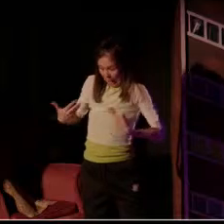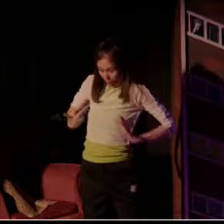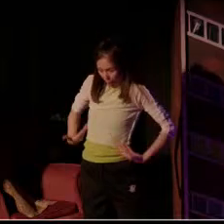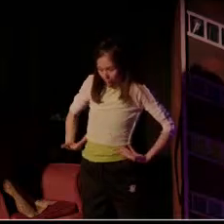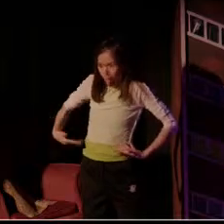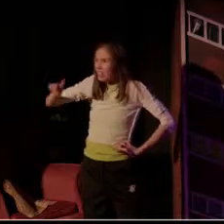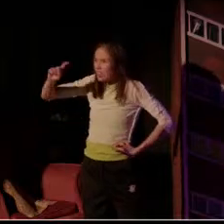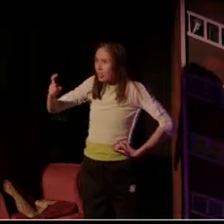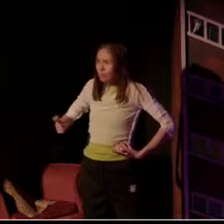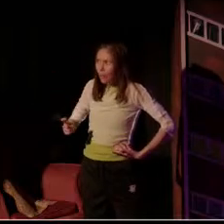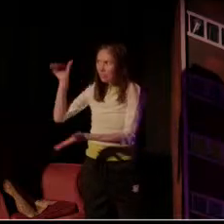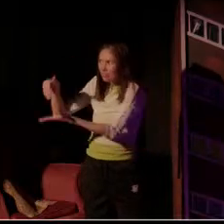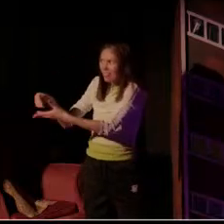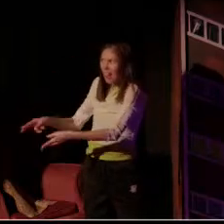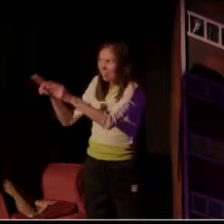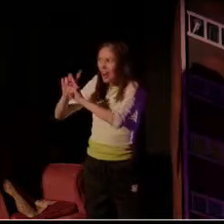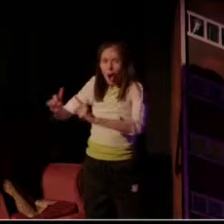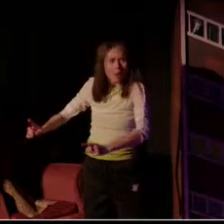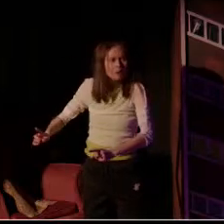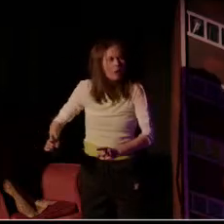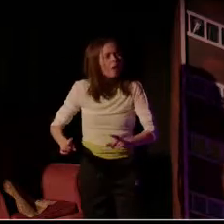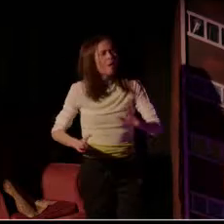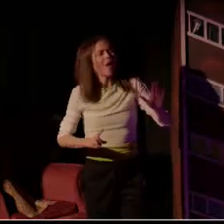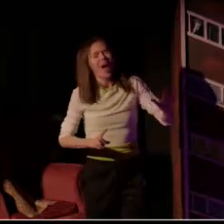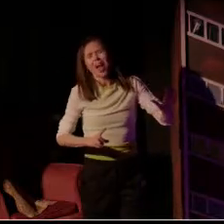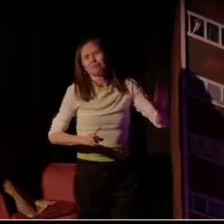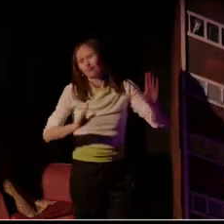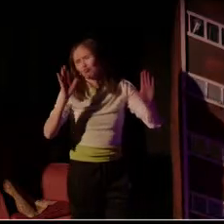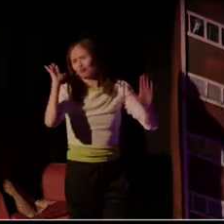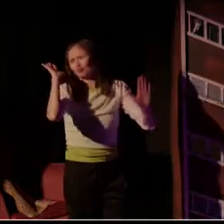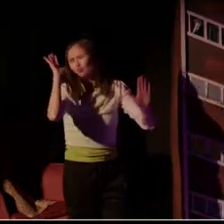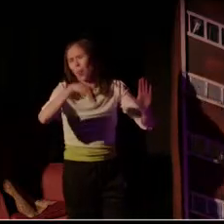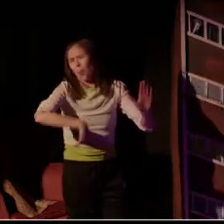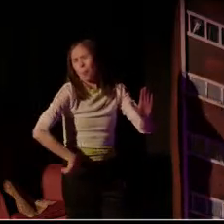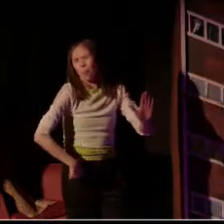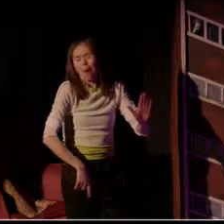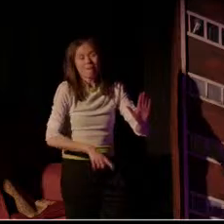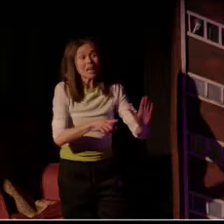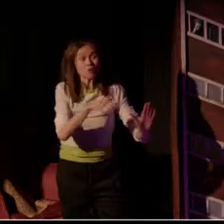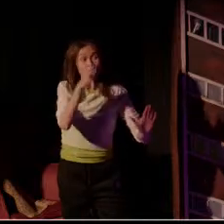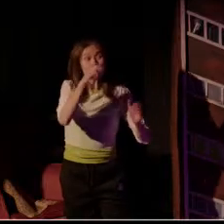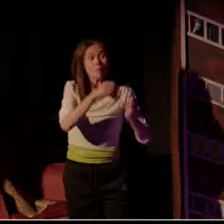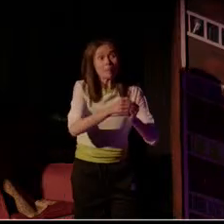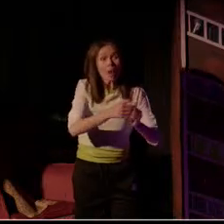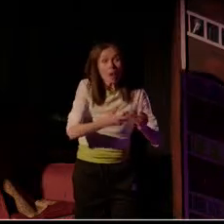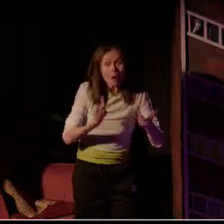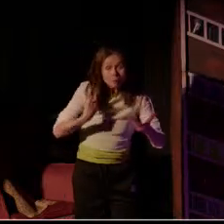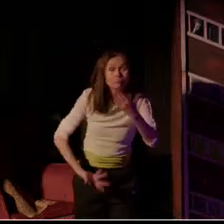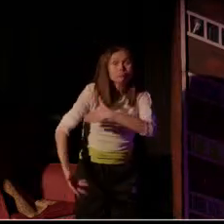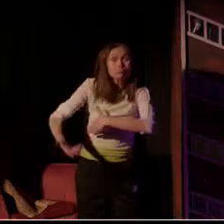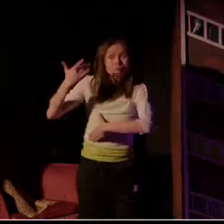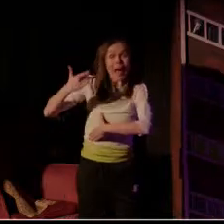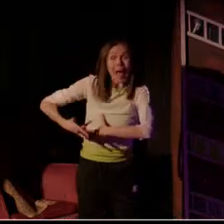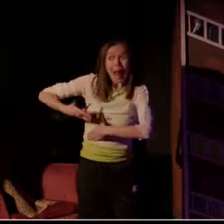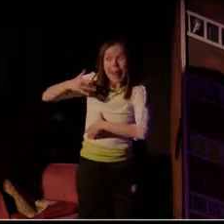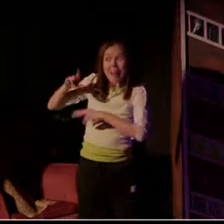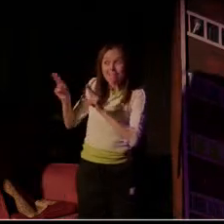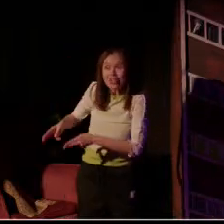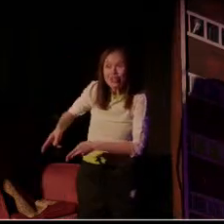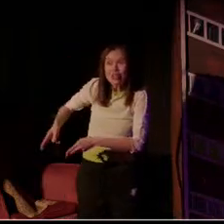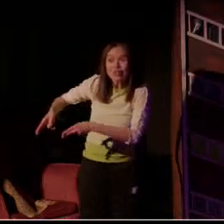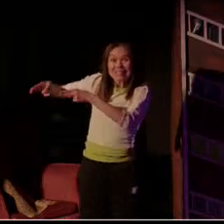this. I think you know my fortunes are housed there. It will be my great pleasure to have